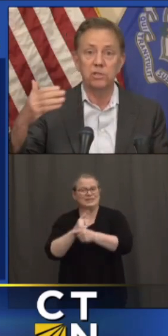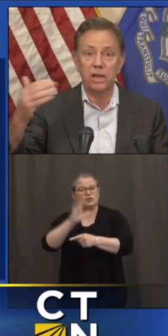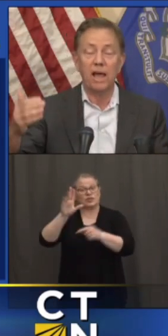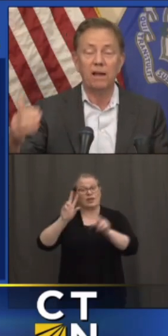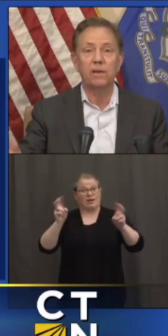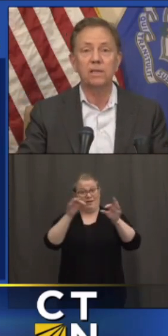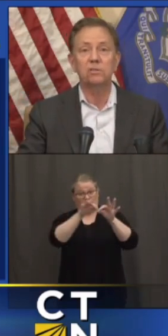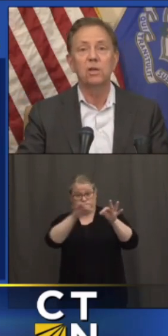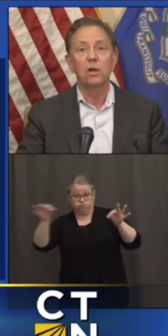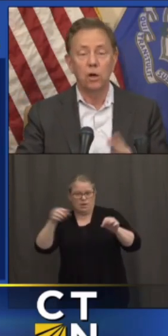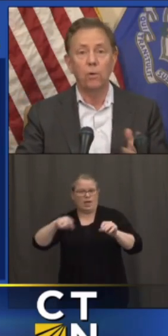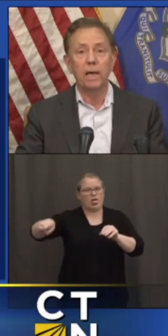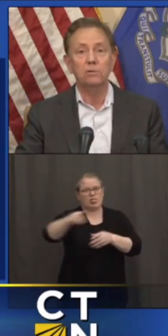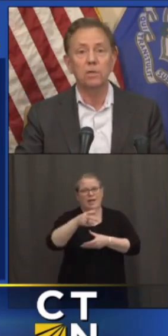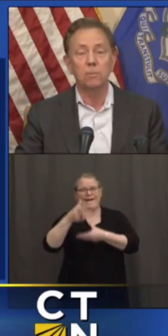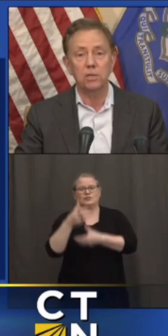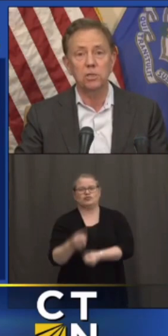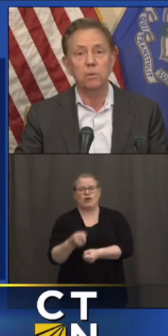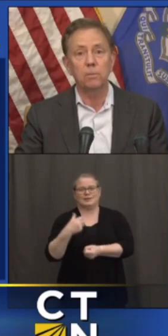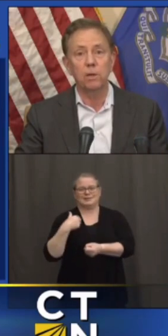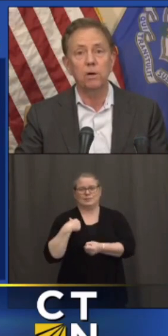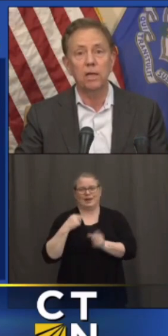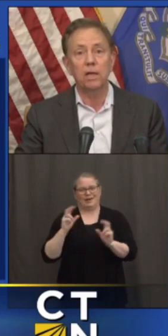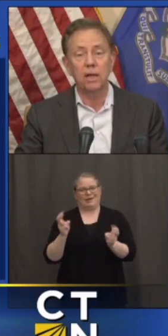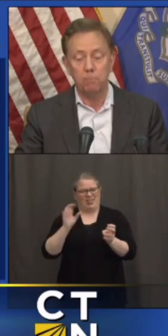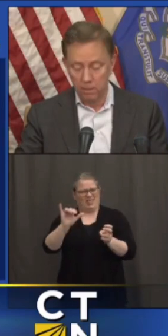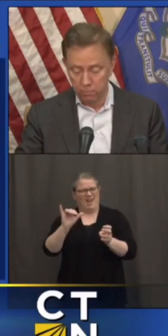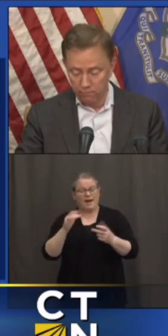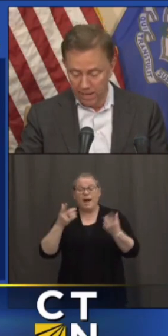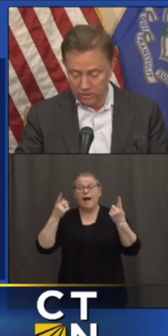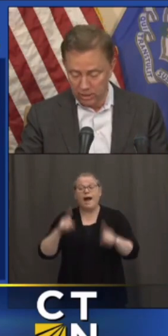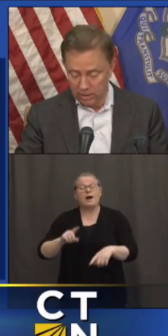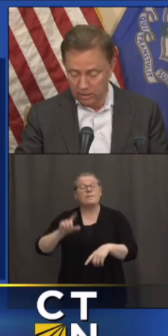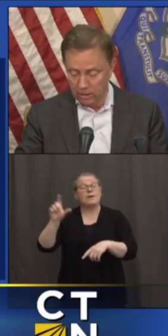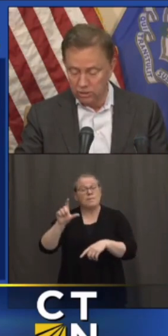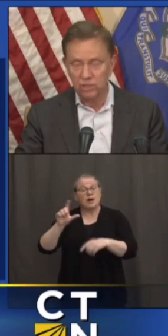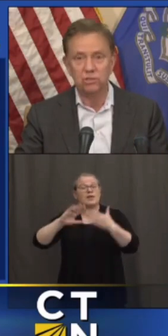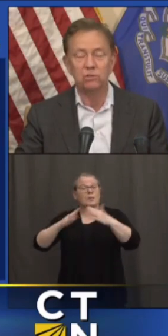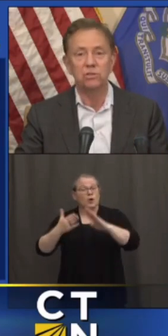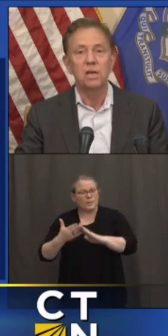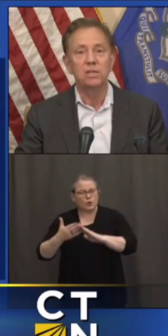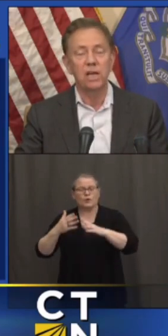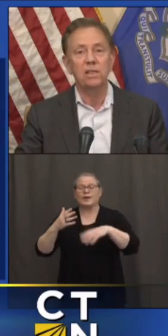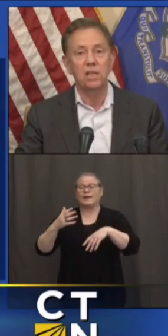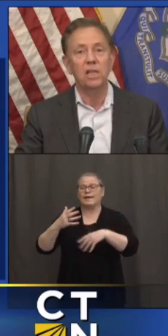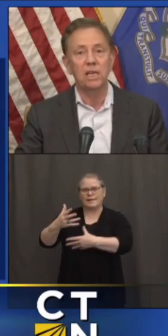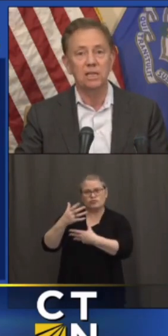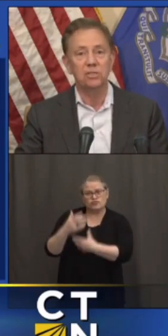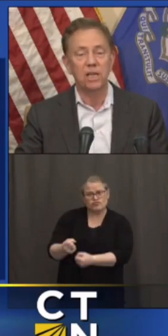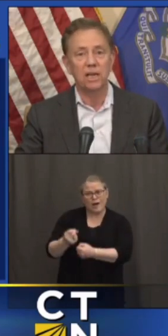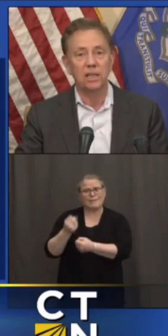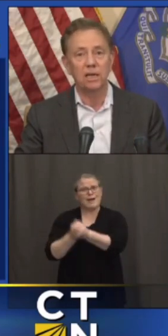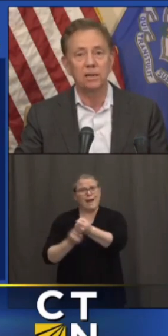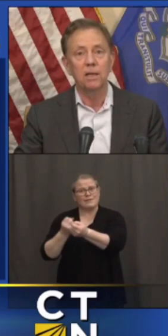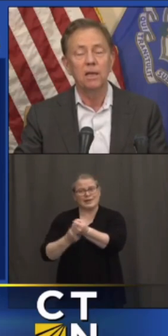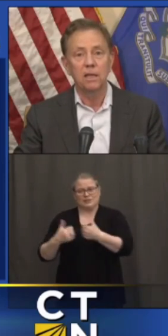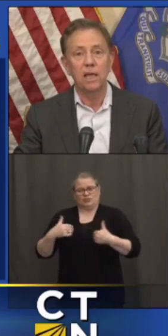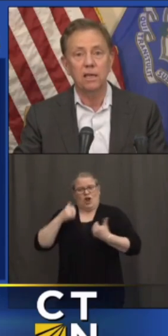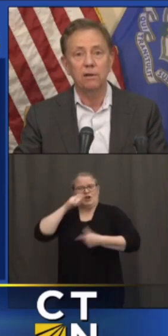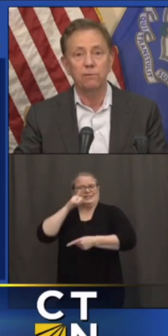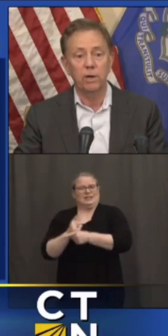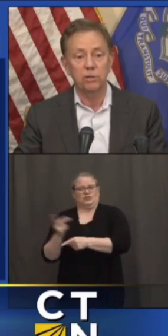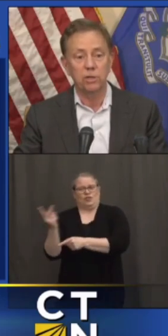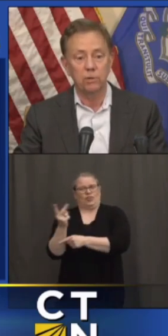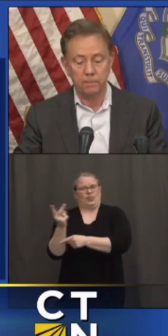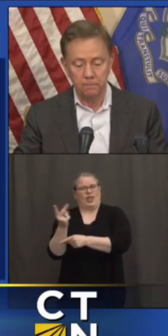have trusted advocates going out to the Muslim community and getting people vaccinated. Young sisters take the lead is the headline.